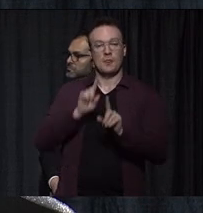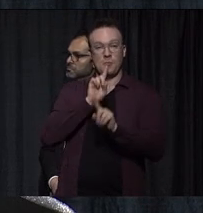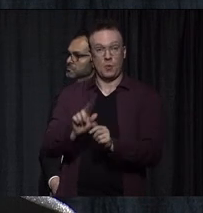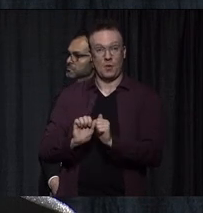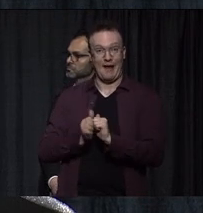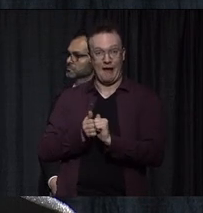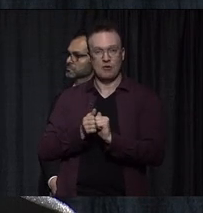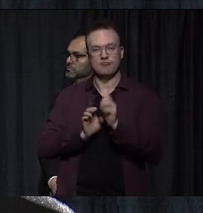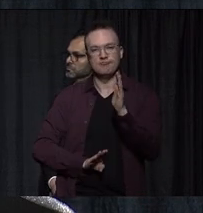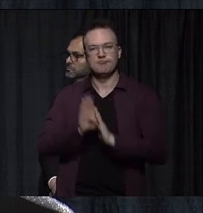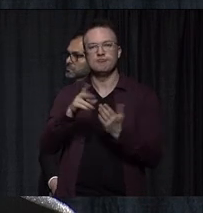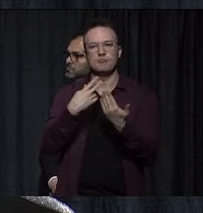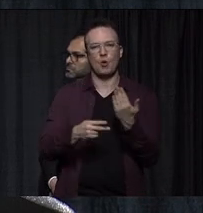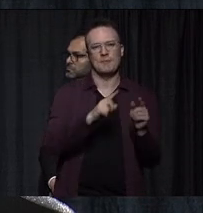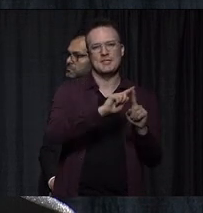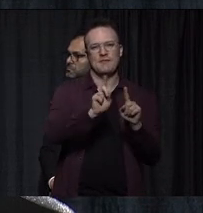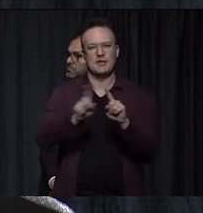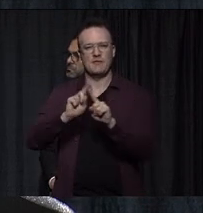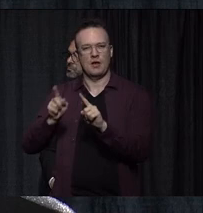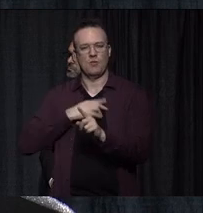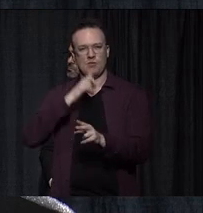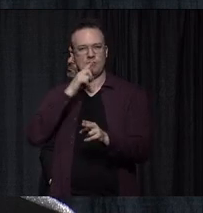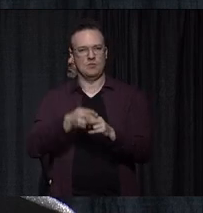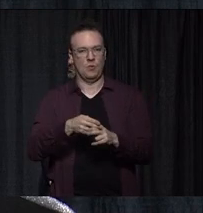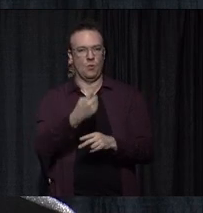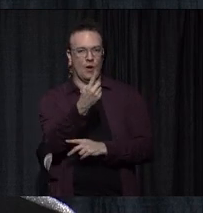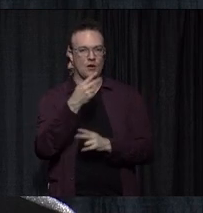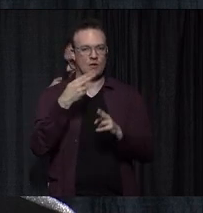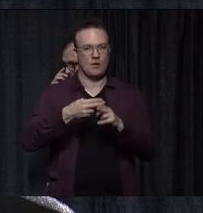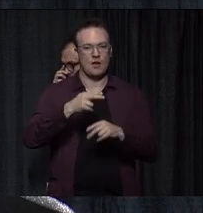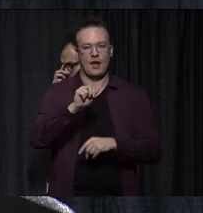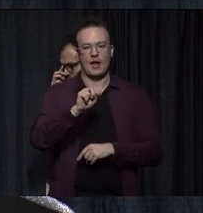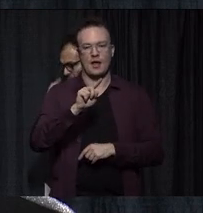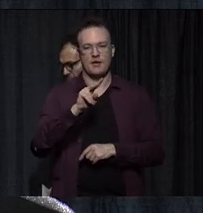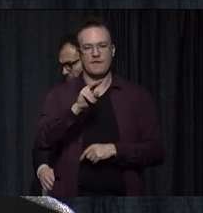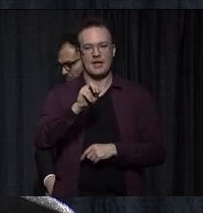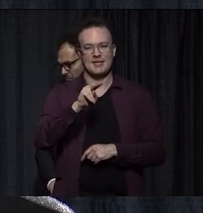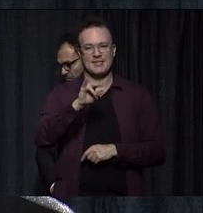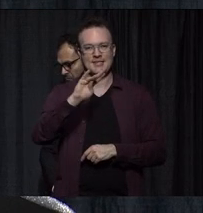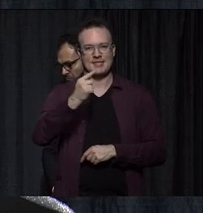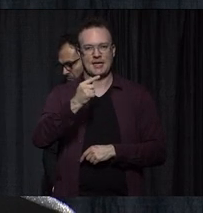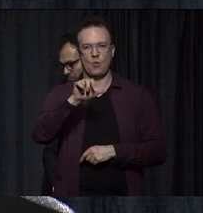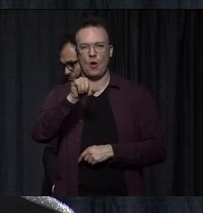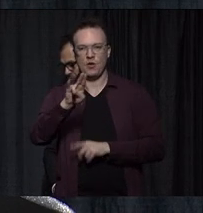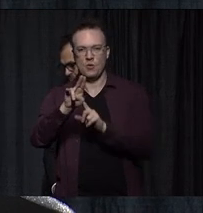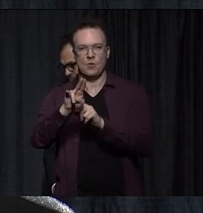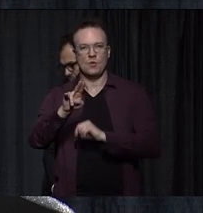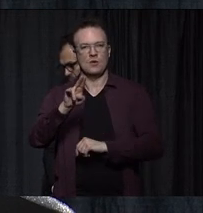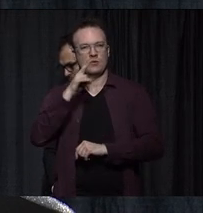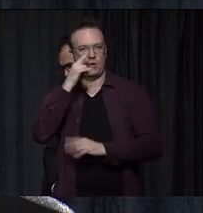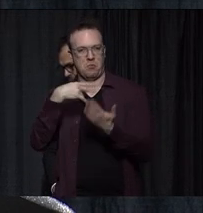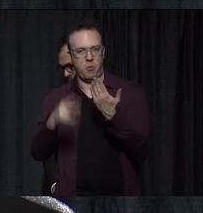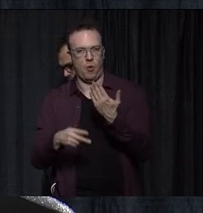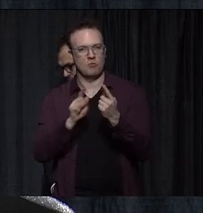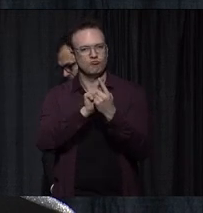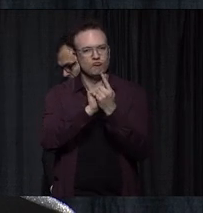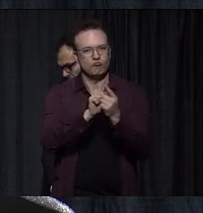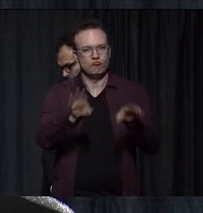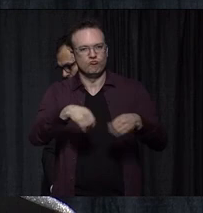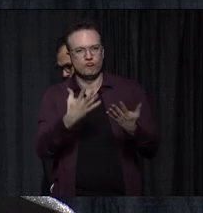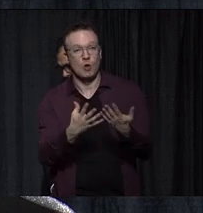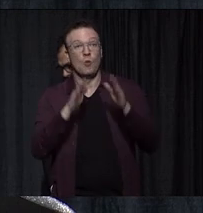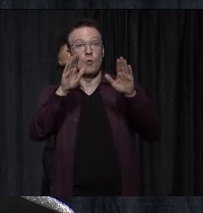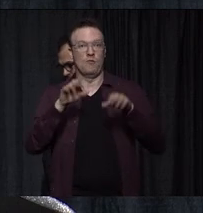tried to develop a number of programs, one of which I'll mention today, which is called Advancing YU, a unique mentorship program that creates